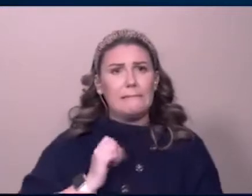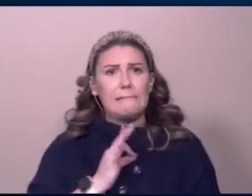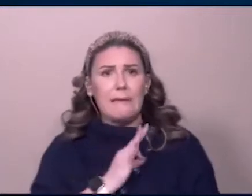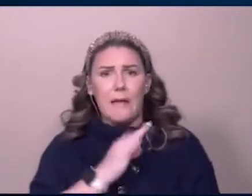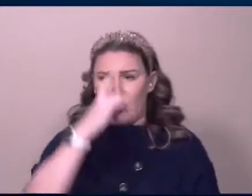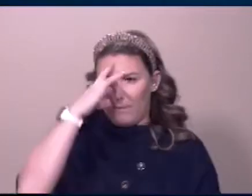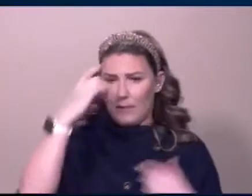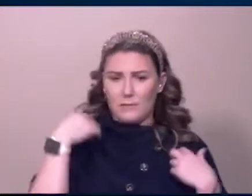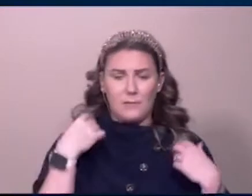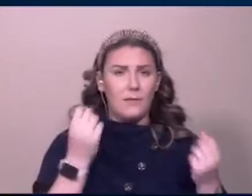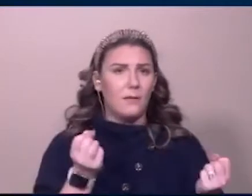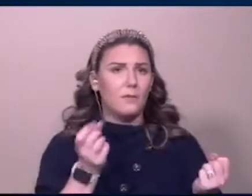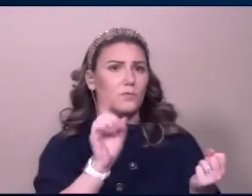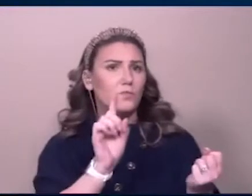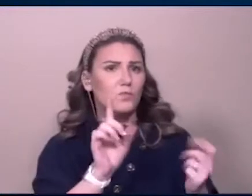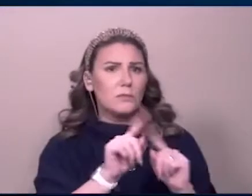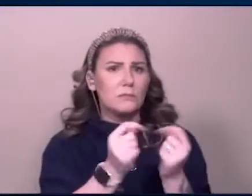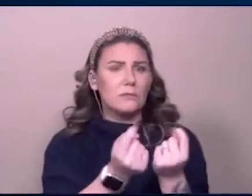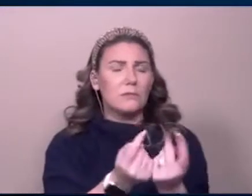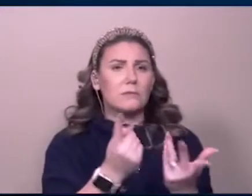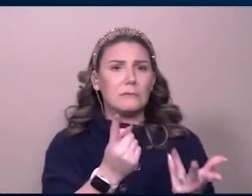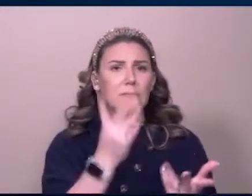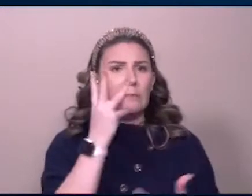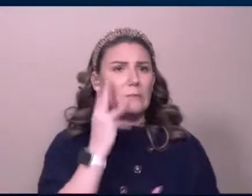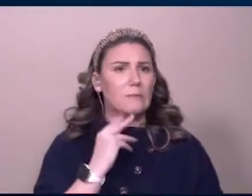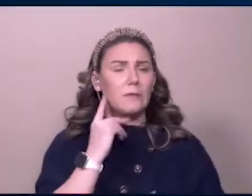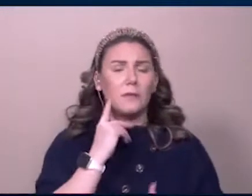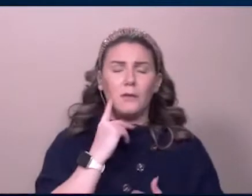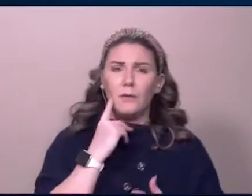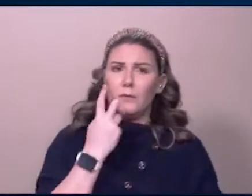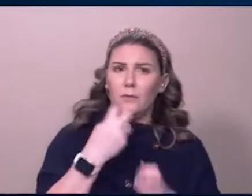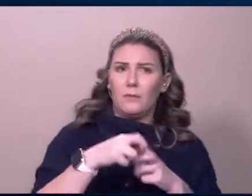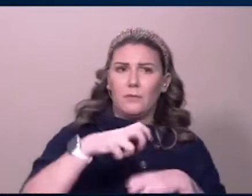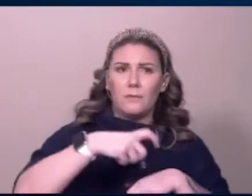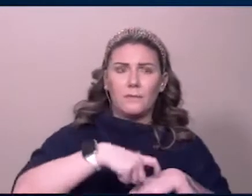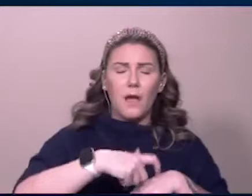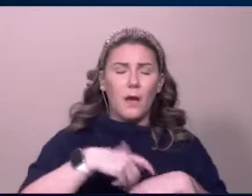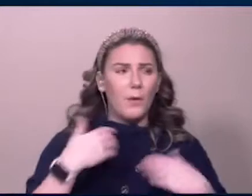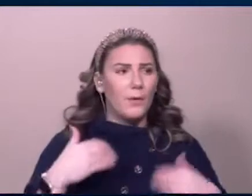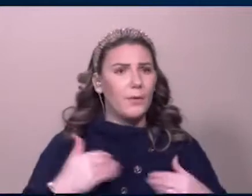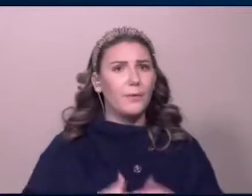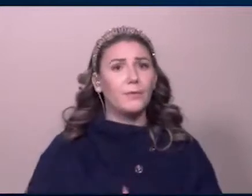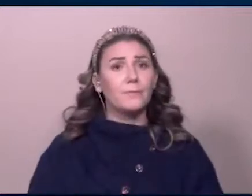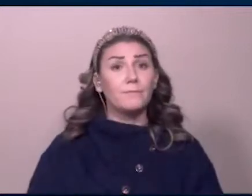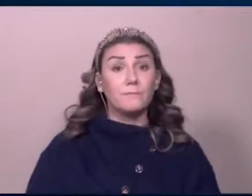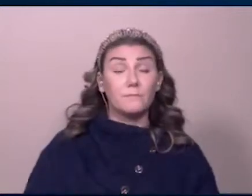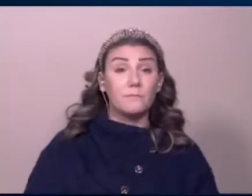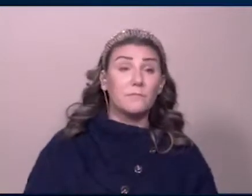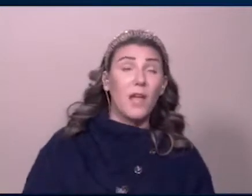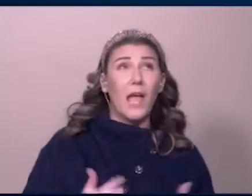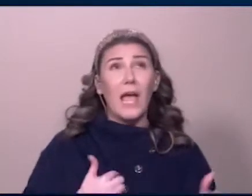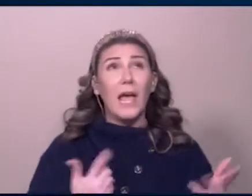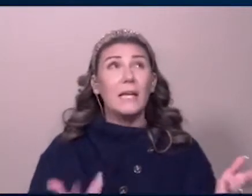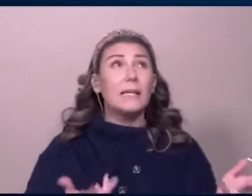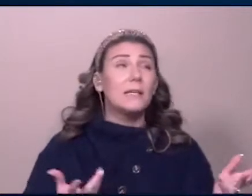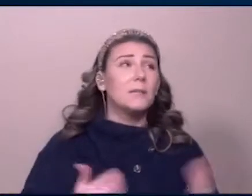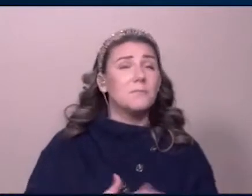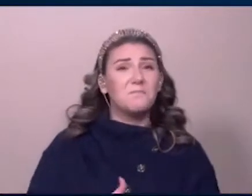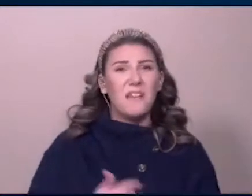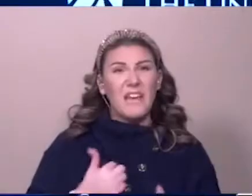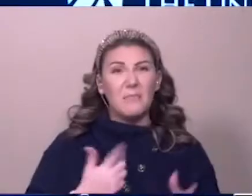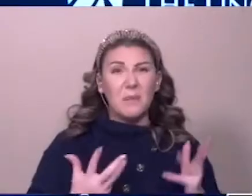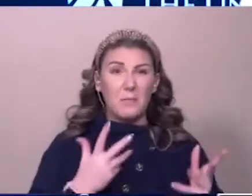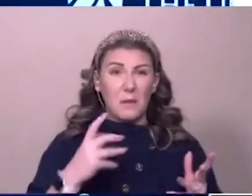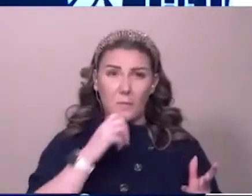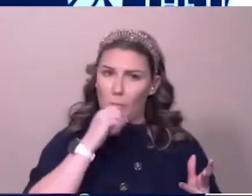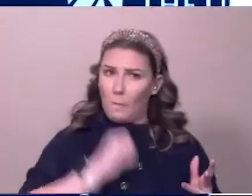teams are. This is a difficult time, and probably the most. I think I may be the old guy